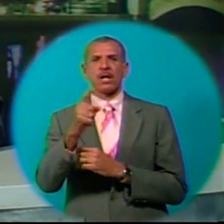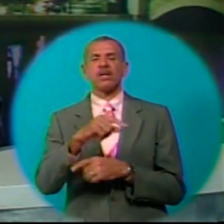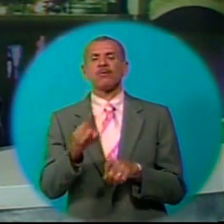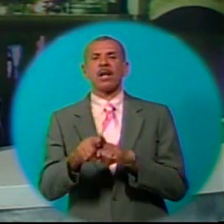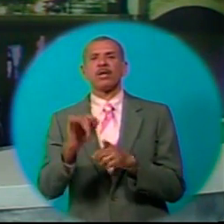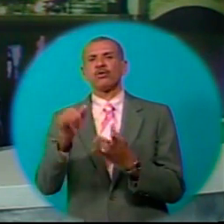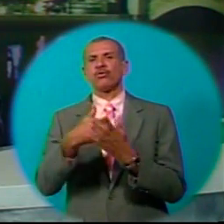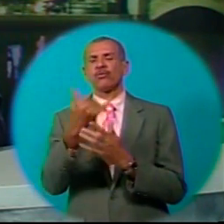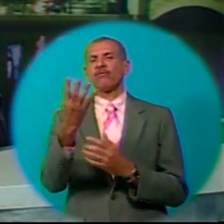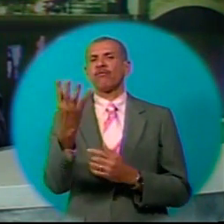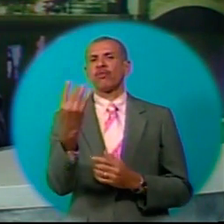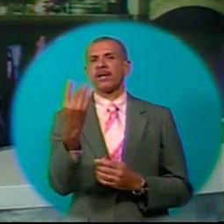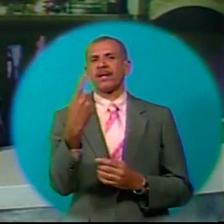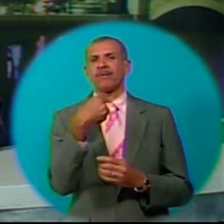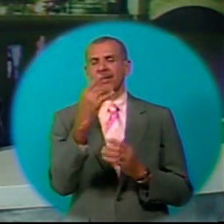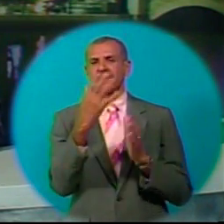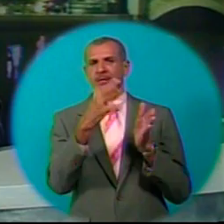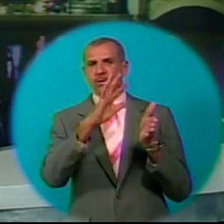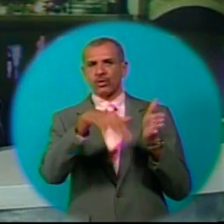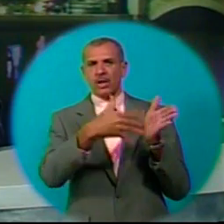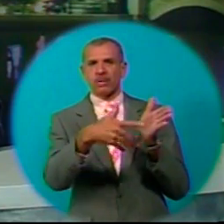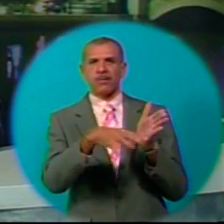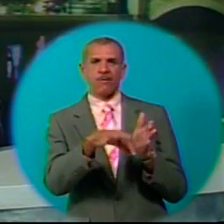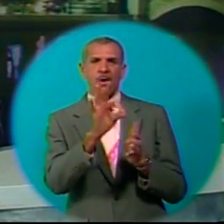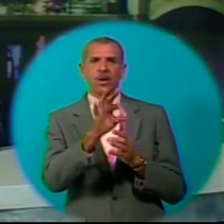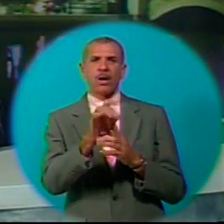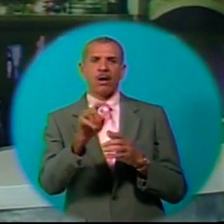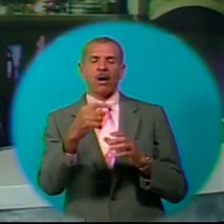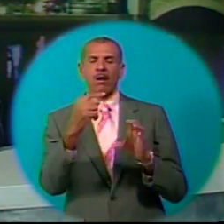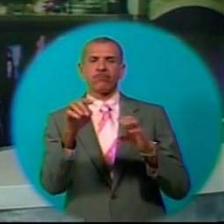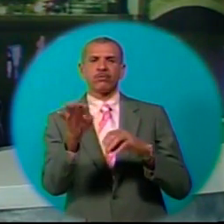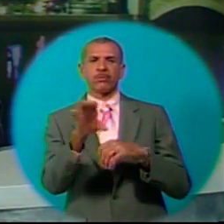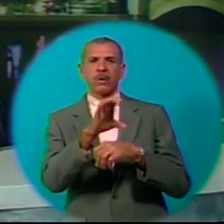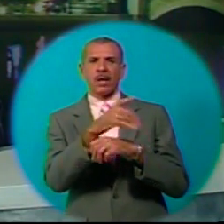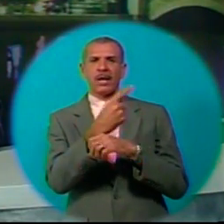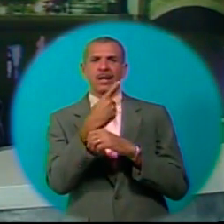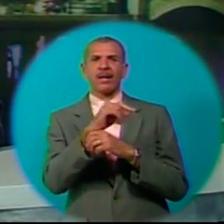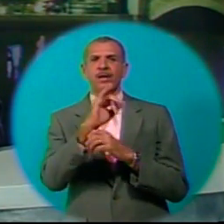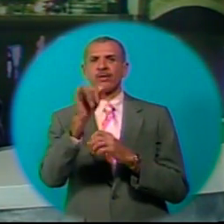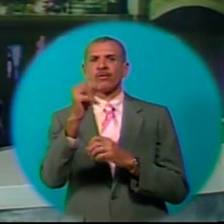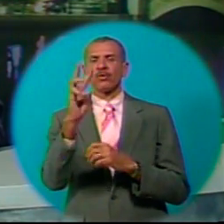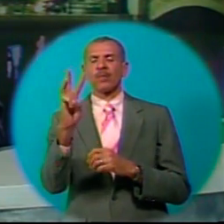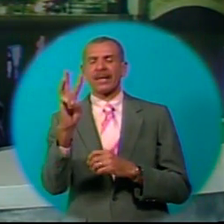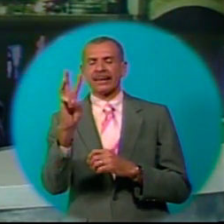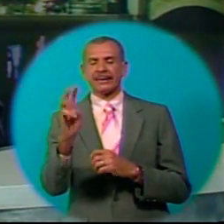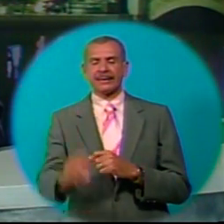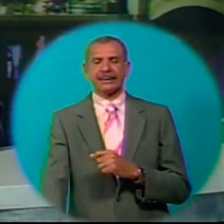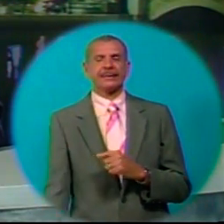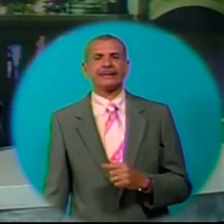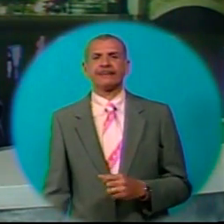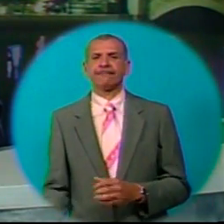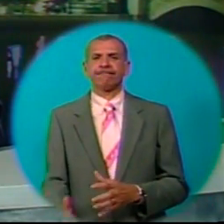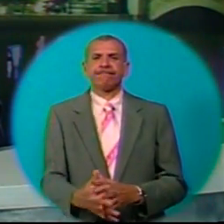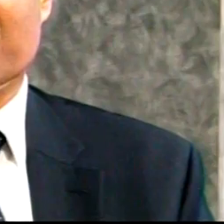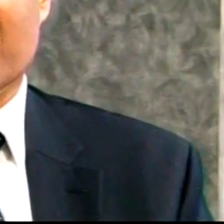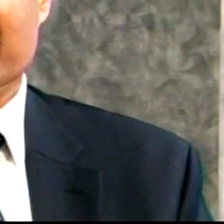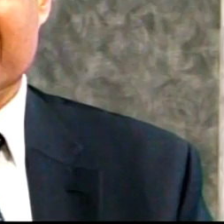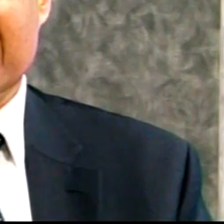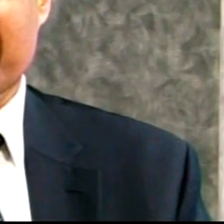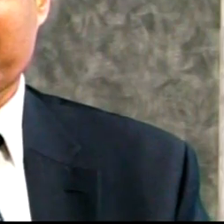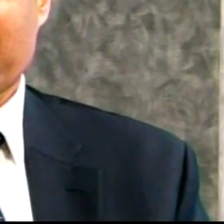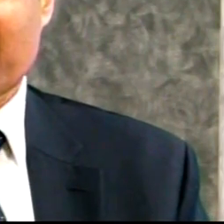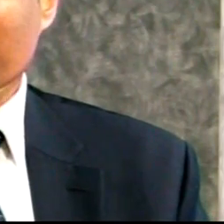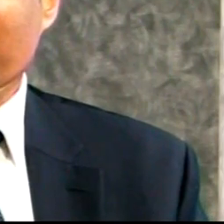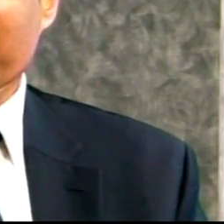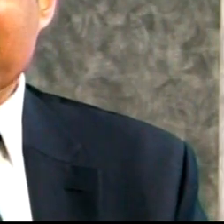14th. The schedule for the program can be found online at the official website of Jehovah's Witnesses. If an individual